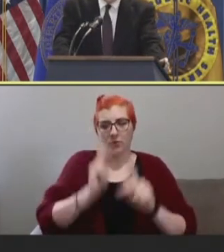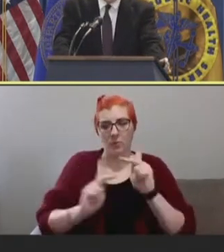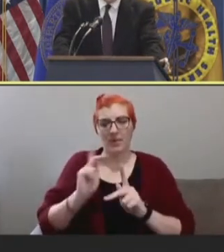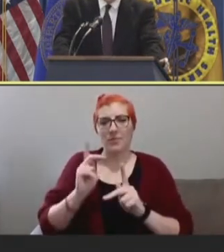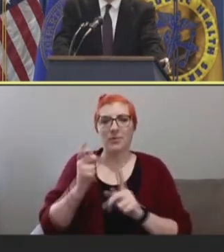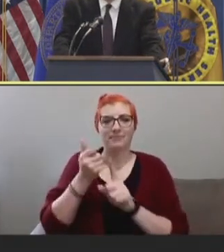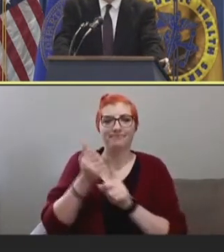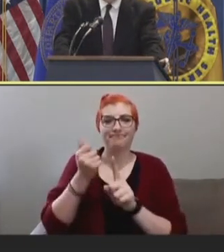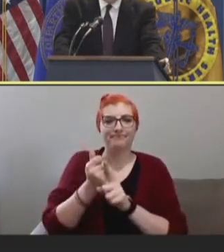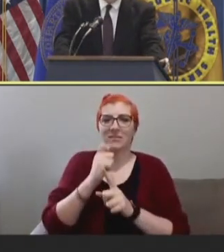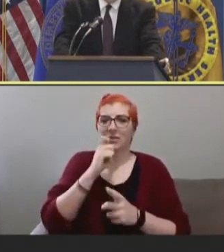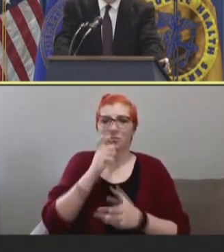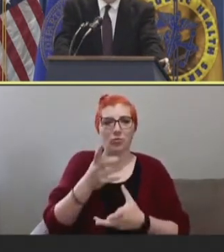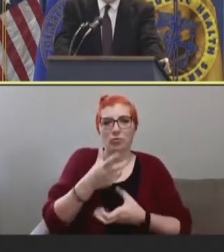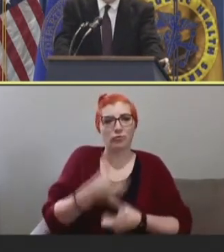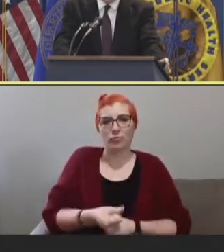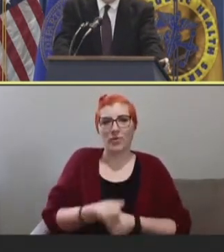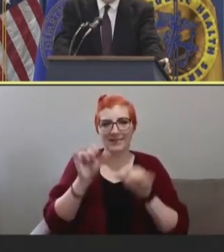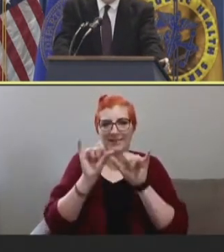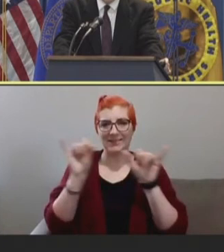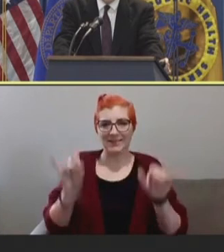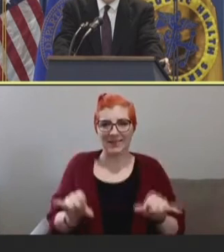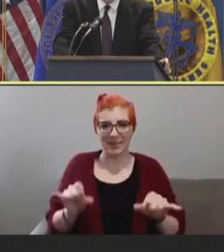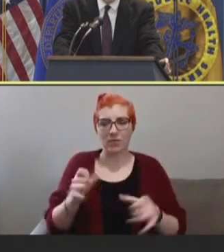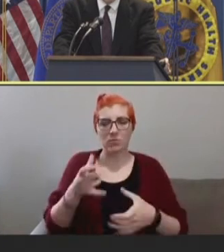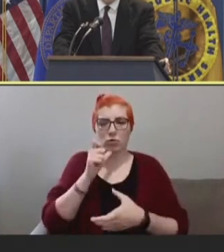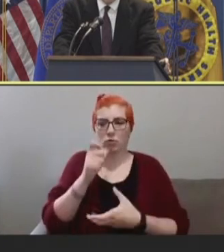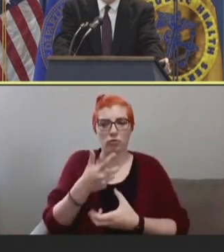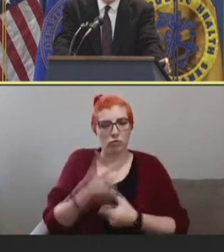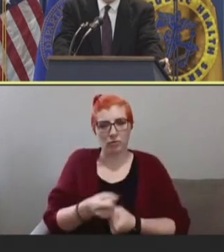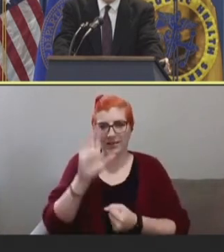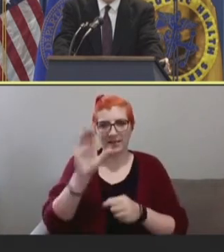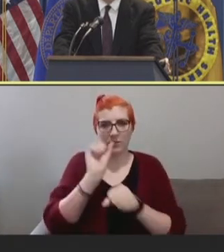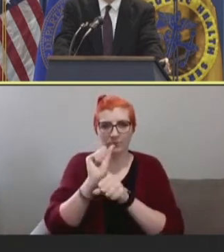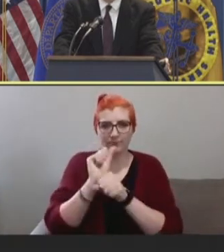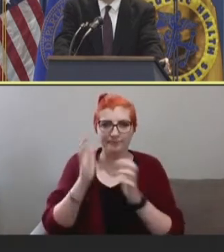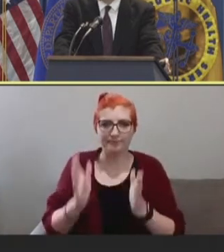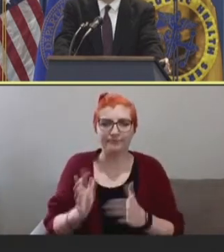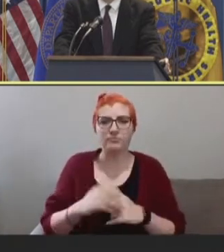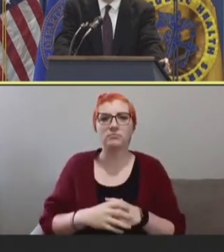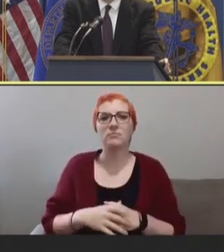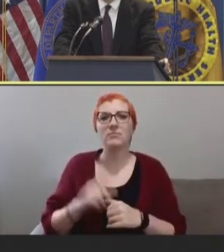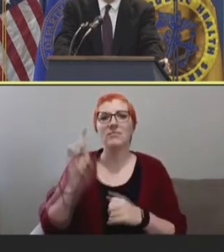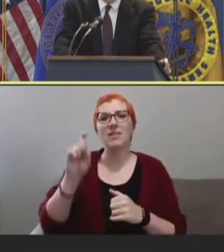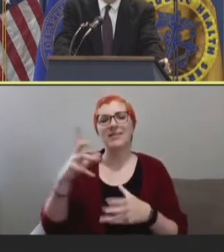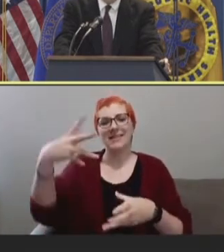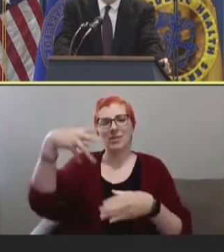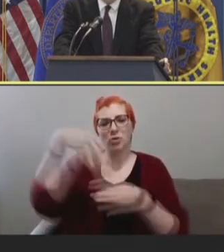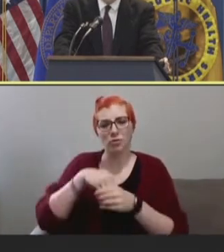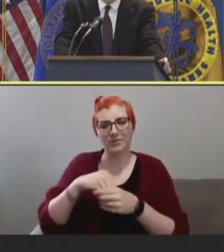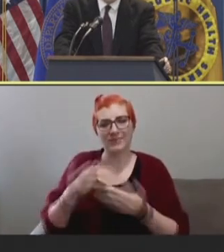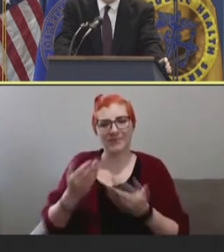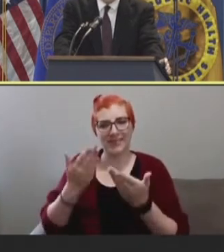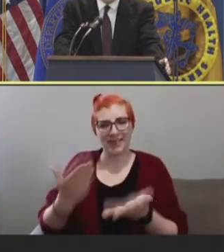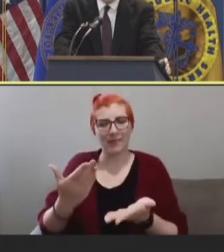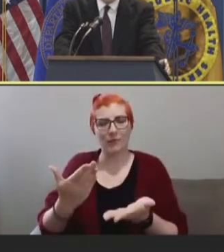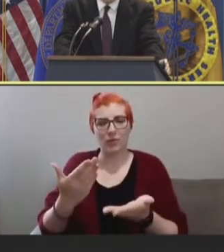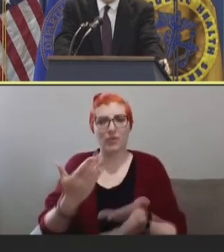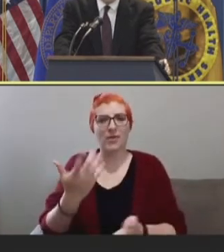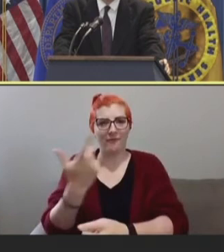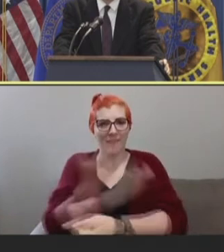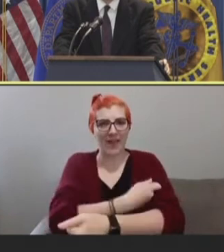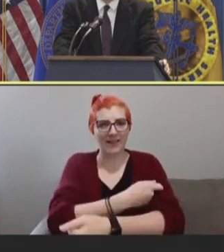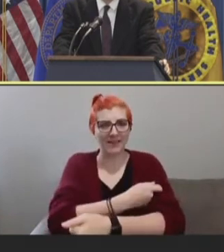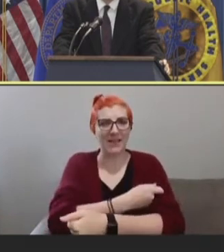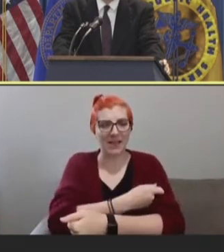Training like this, again, should establish criteria for appropriate inclusive delivery of vaccination